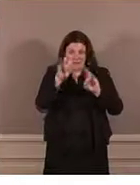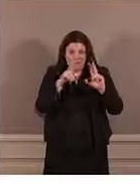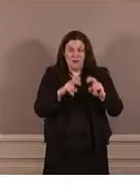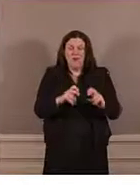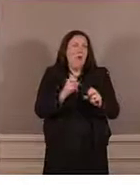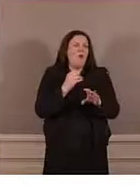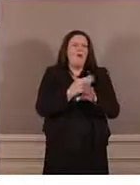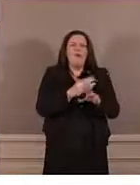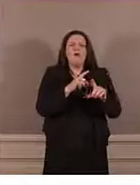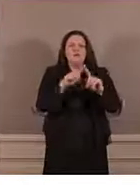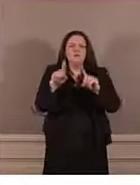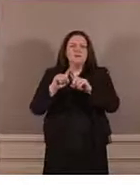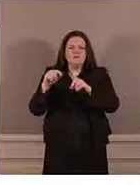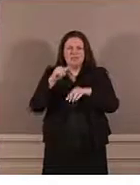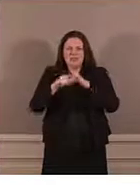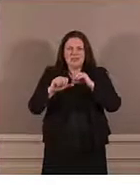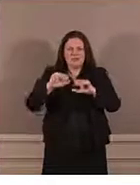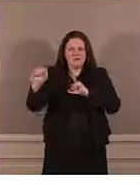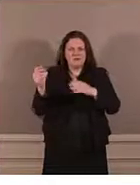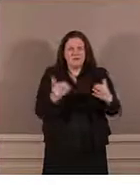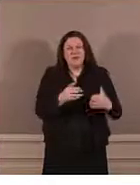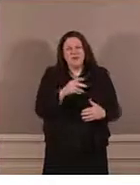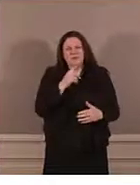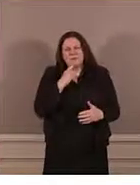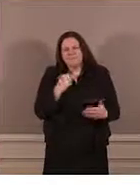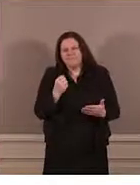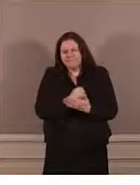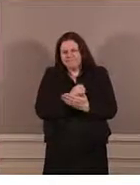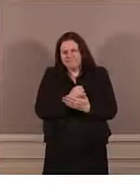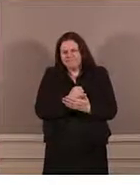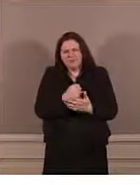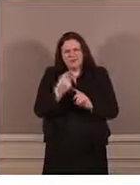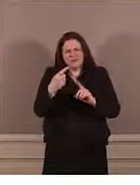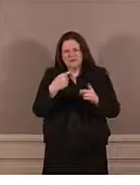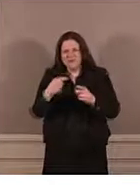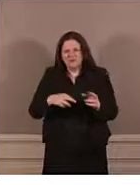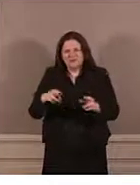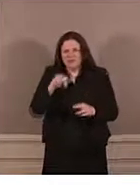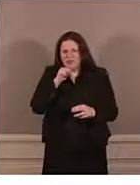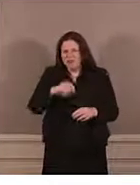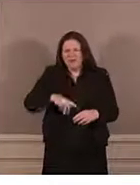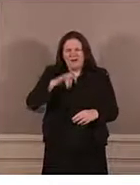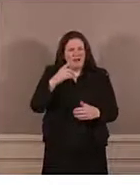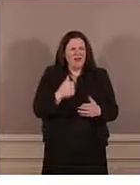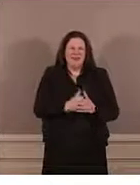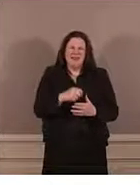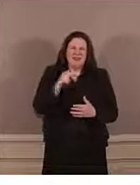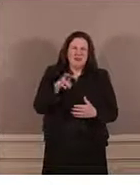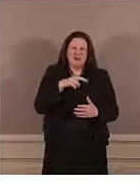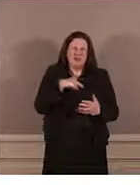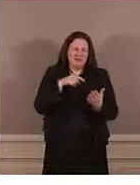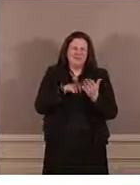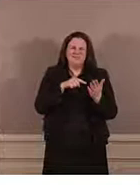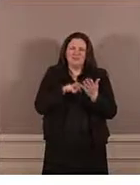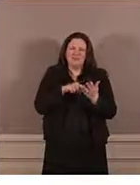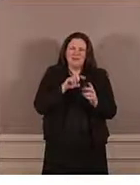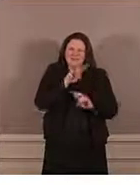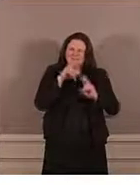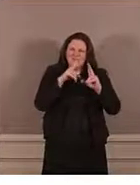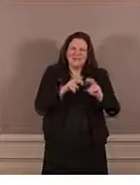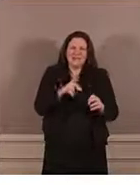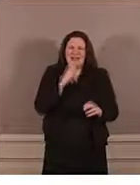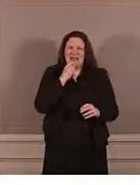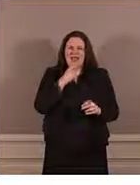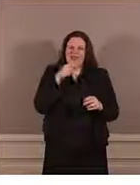providers of day services. Unfortunately, the response rate wasn't very high, so we can't really regard this part of the research as